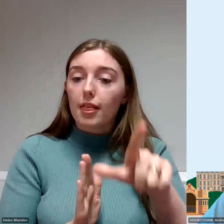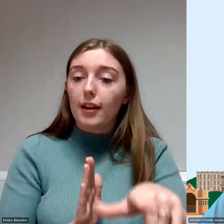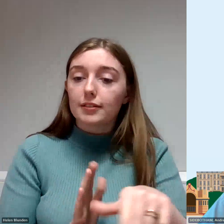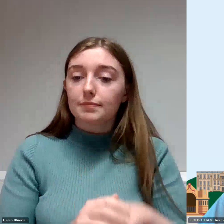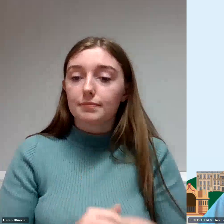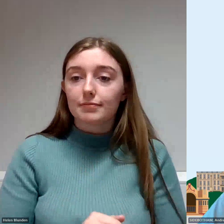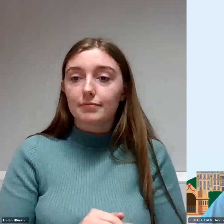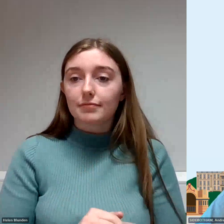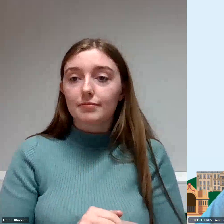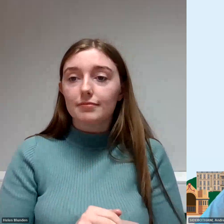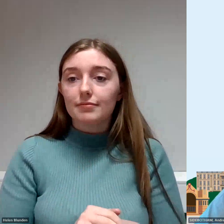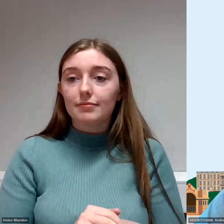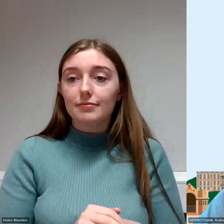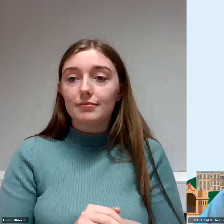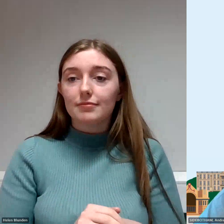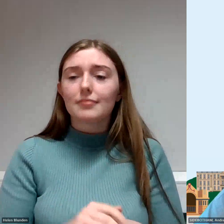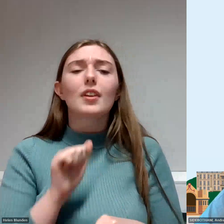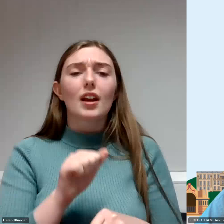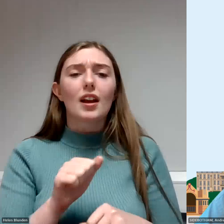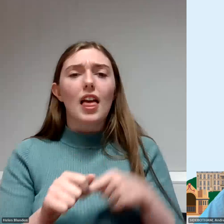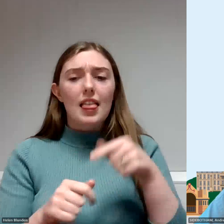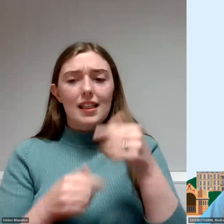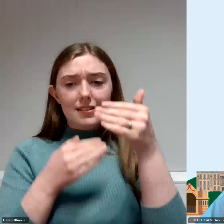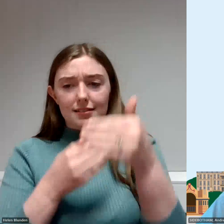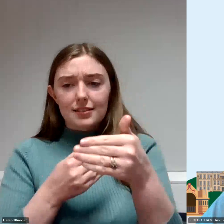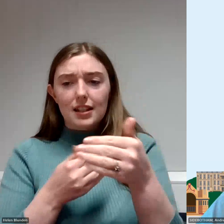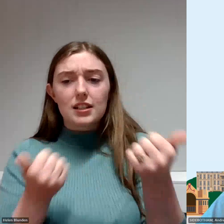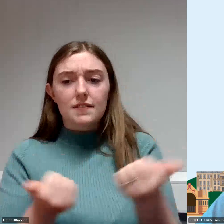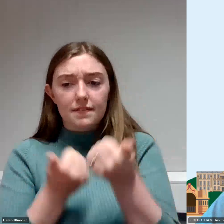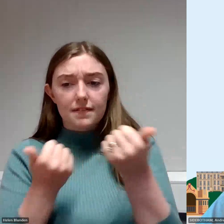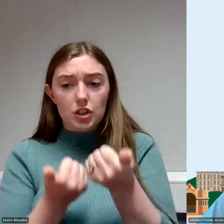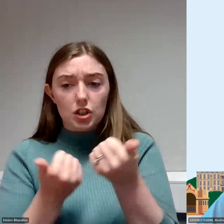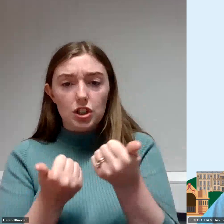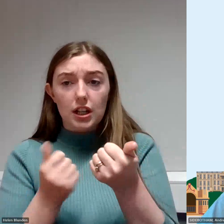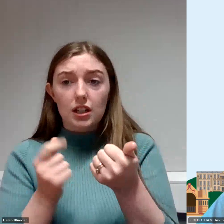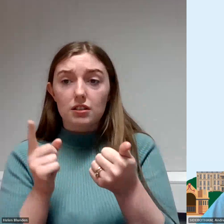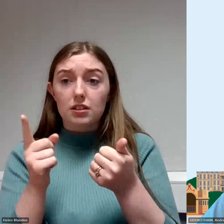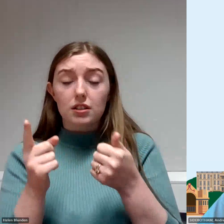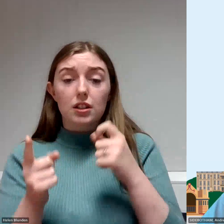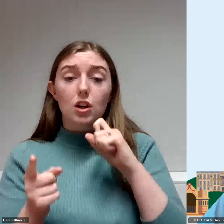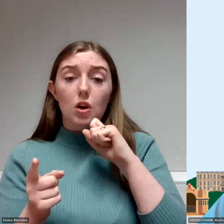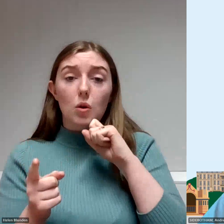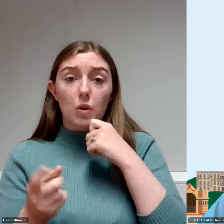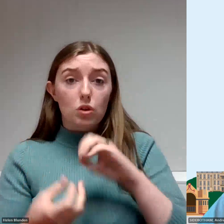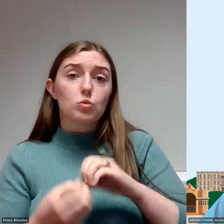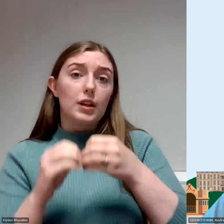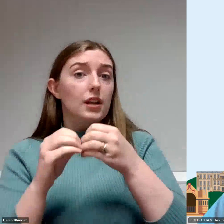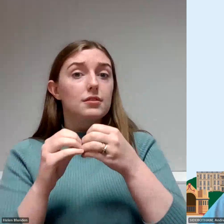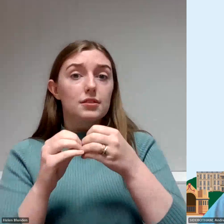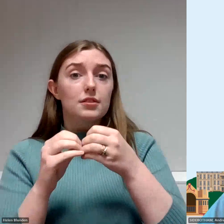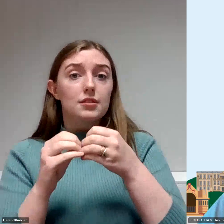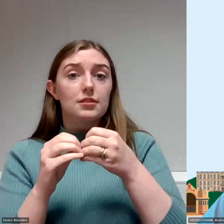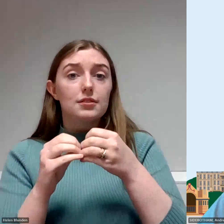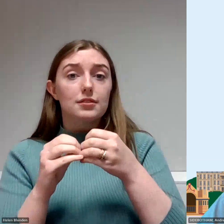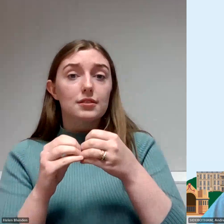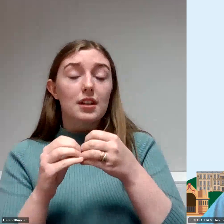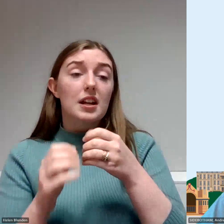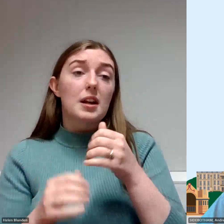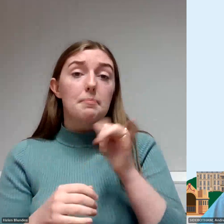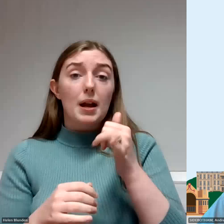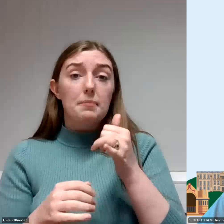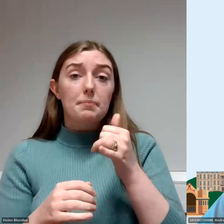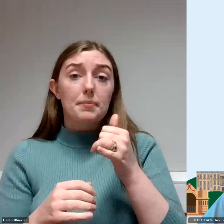what will happen is at the end of this session, the Q&A, I'll create that as I always do. It may be posted